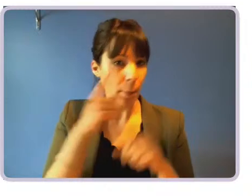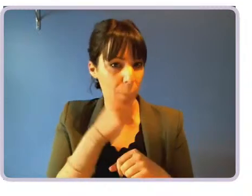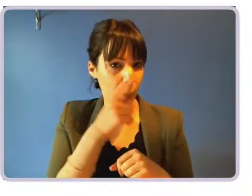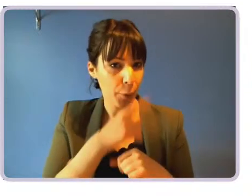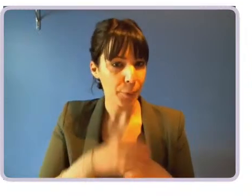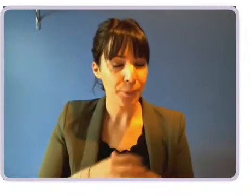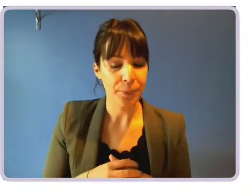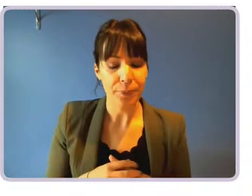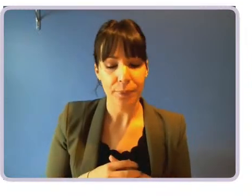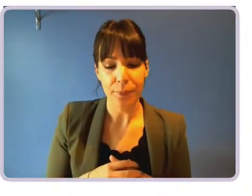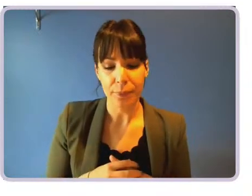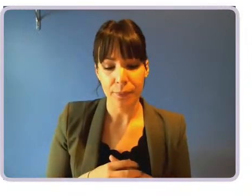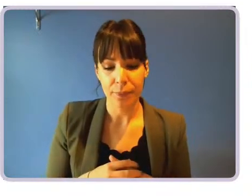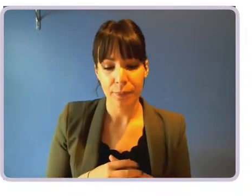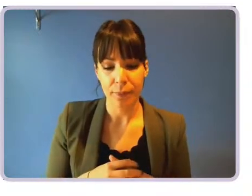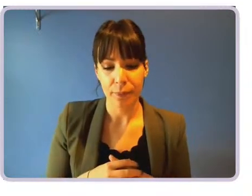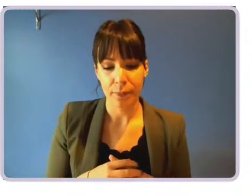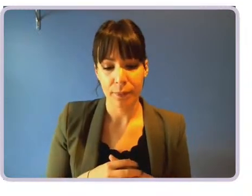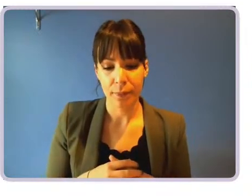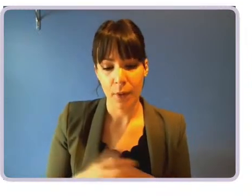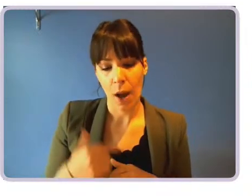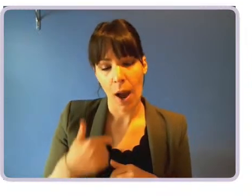and I acknowledge their